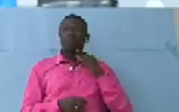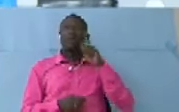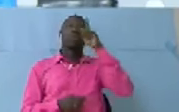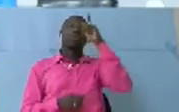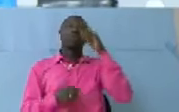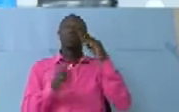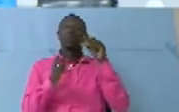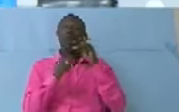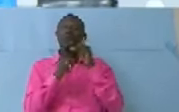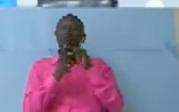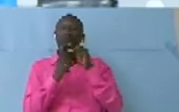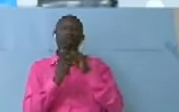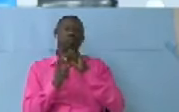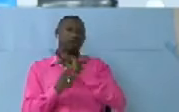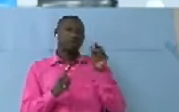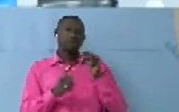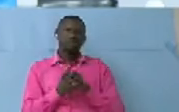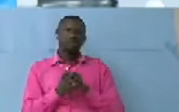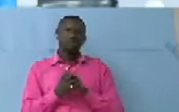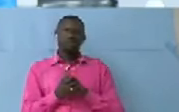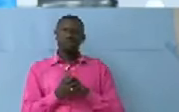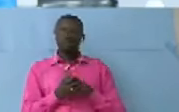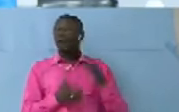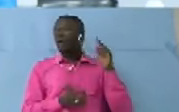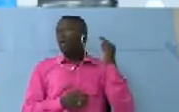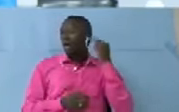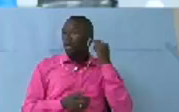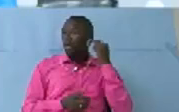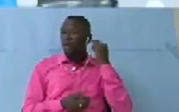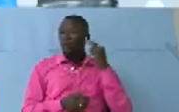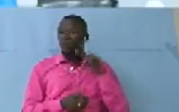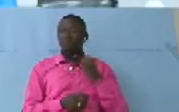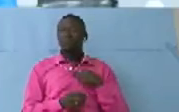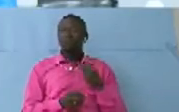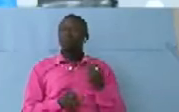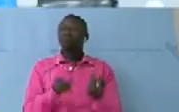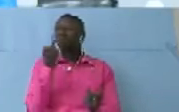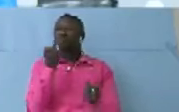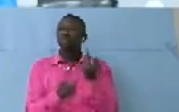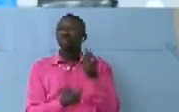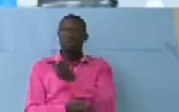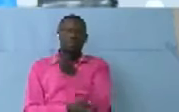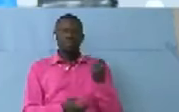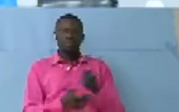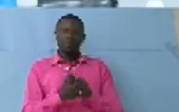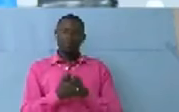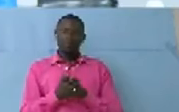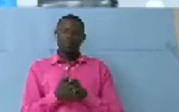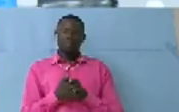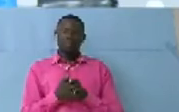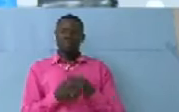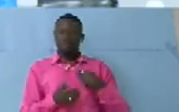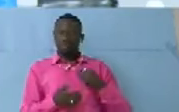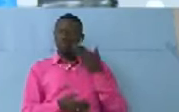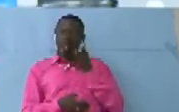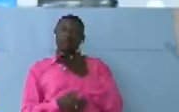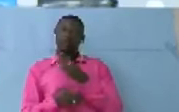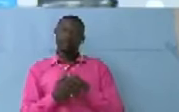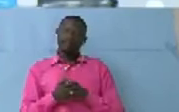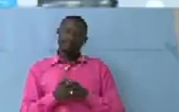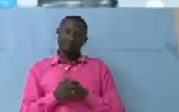illallah Muhammad ya Rasulullah. Naja ke neng. I heard her cursing them, insulted them. So nde biye. I was there.